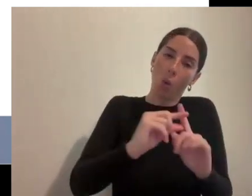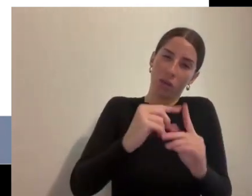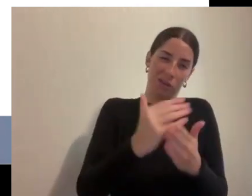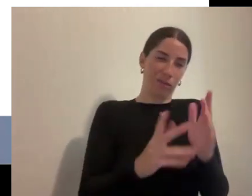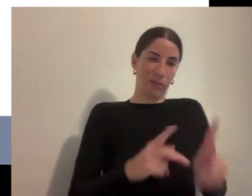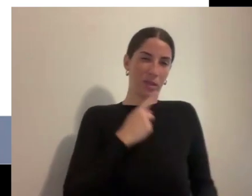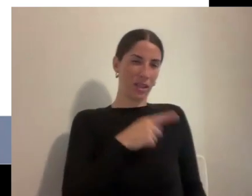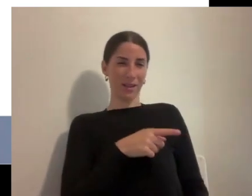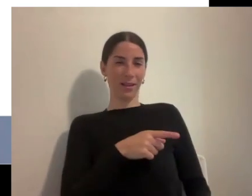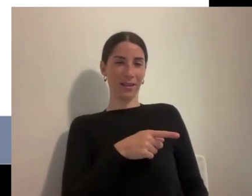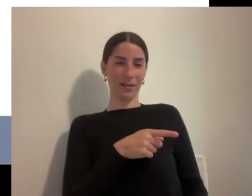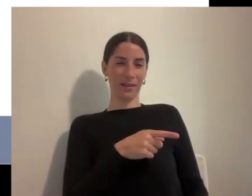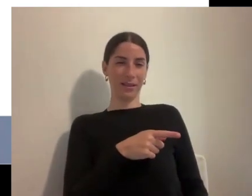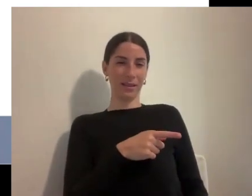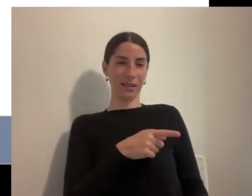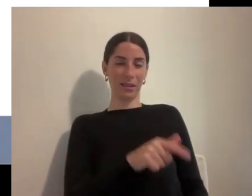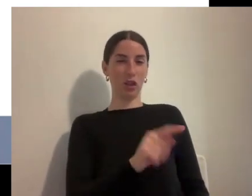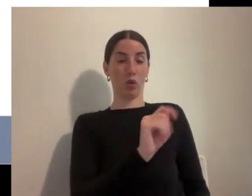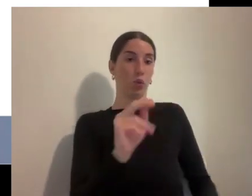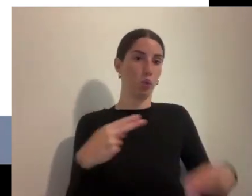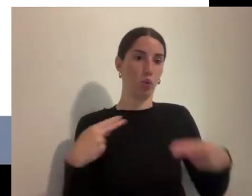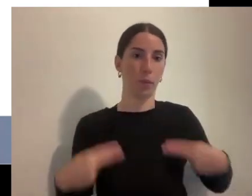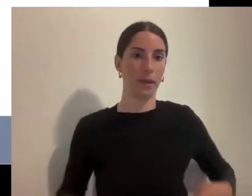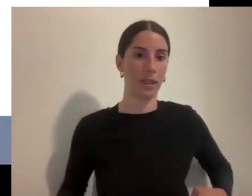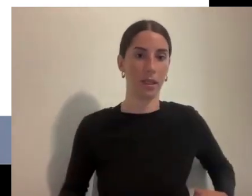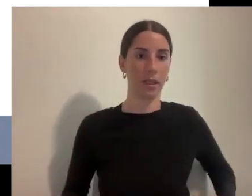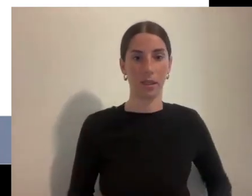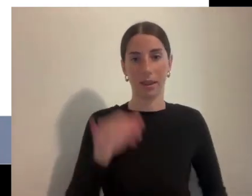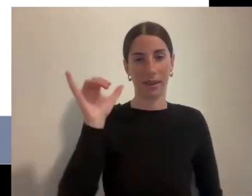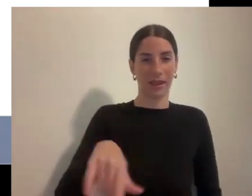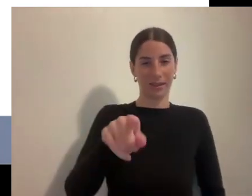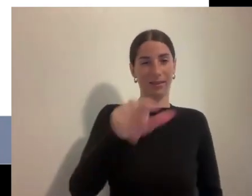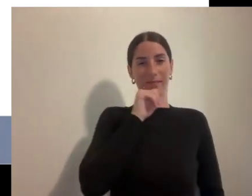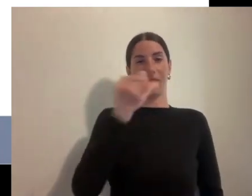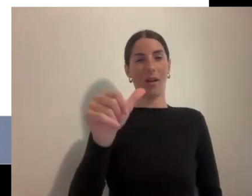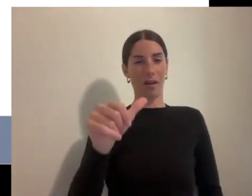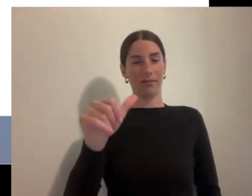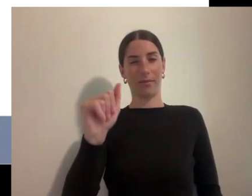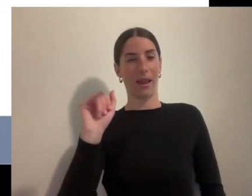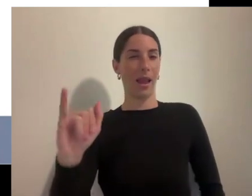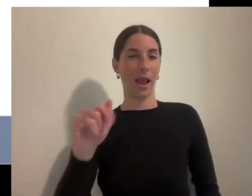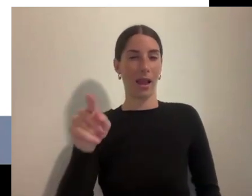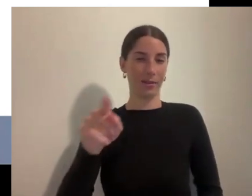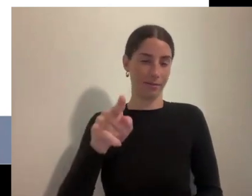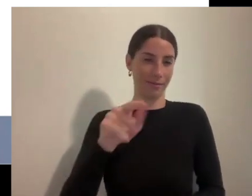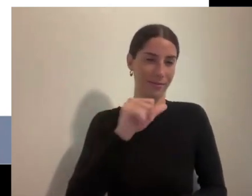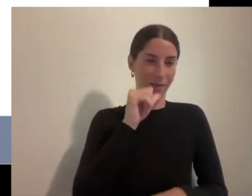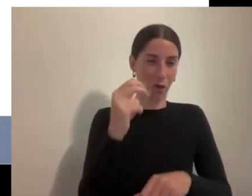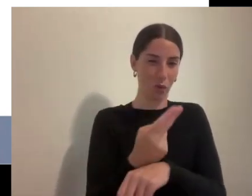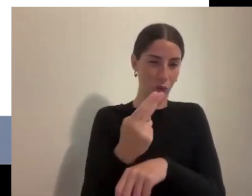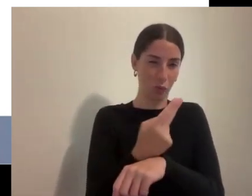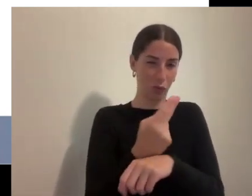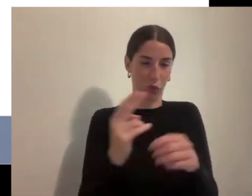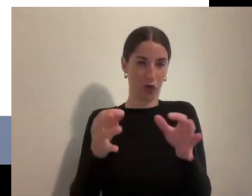say sounds too human, and it's not the kind of thing that should be used to describe